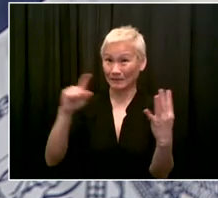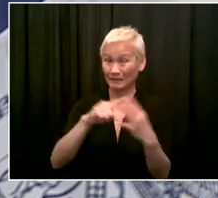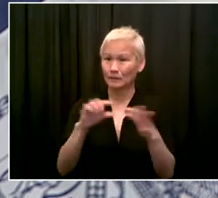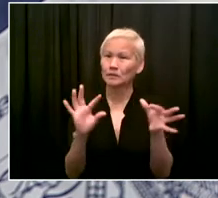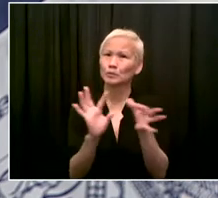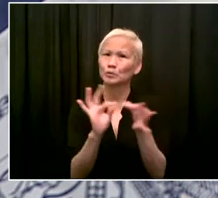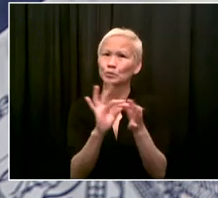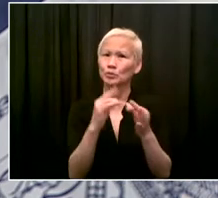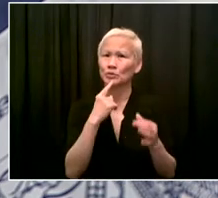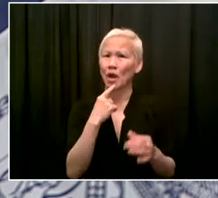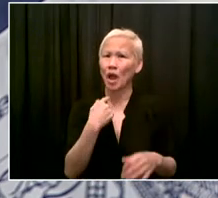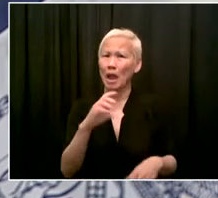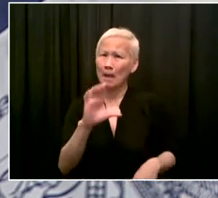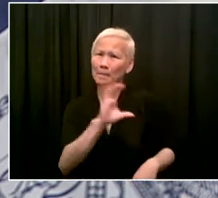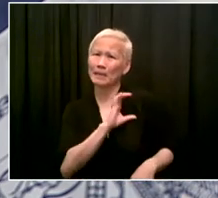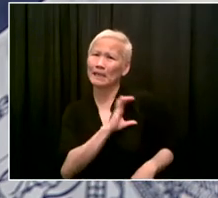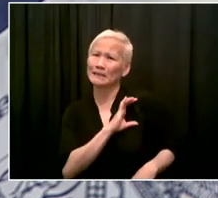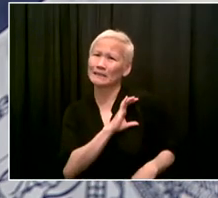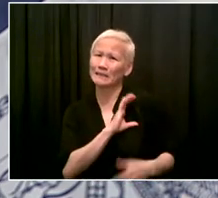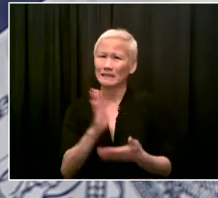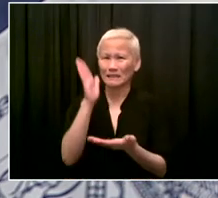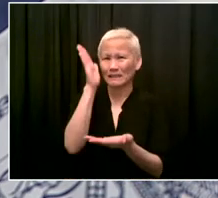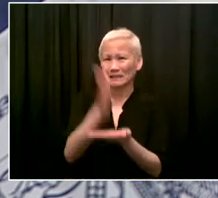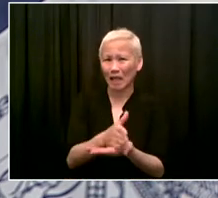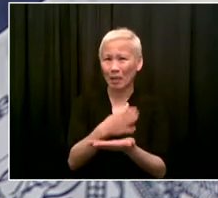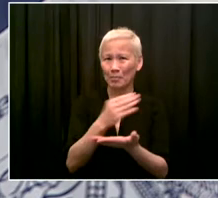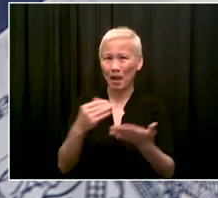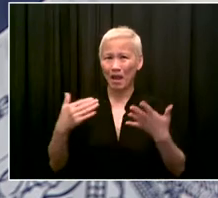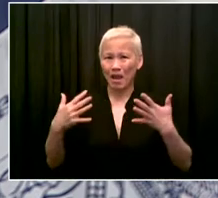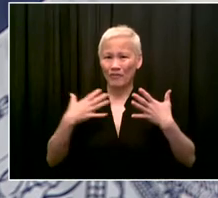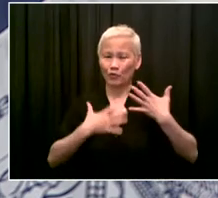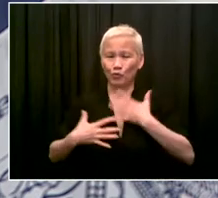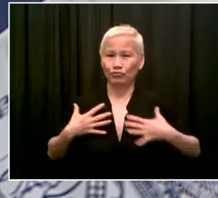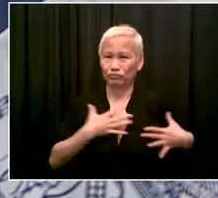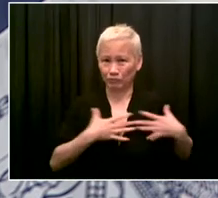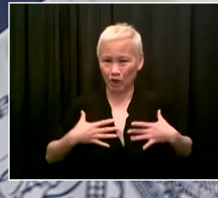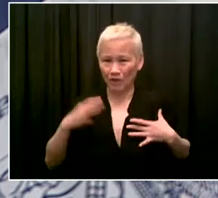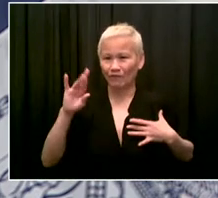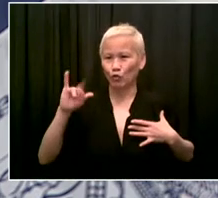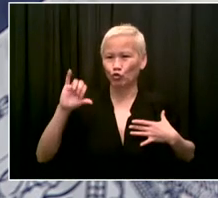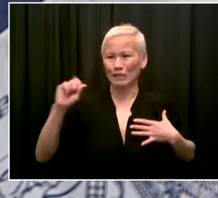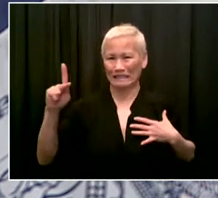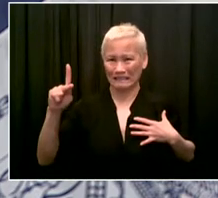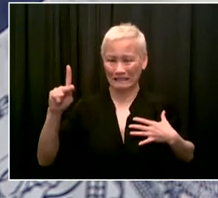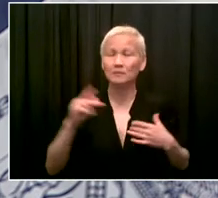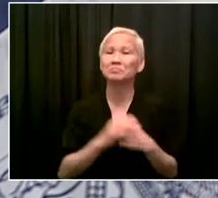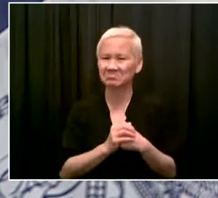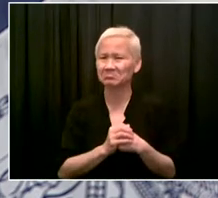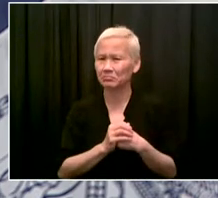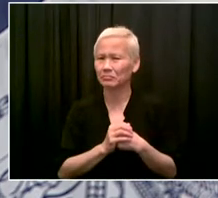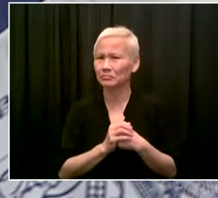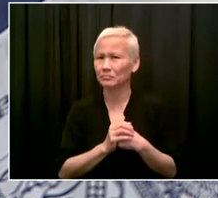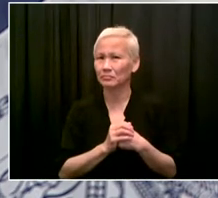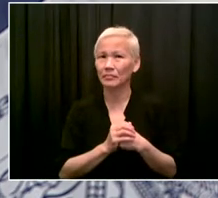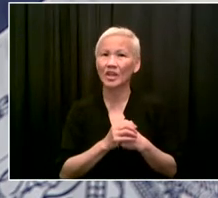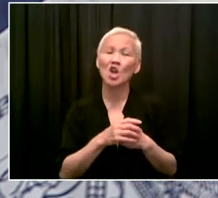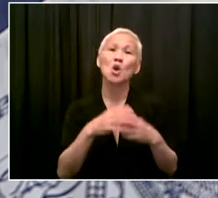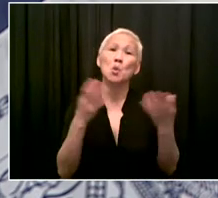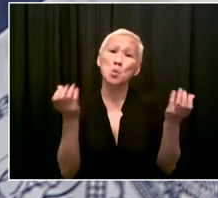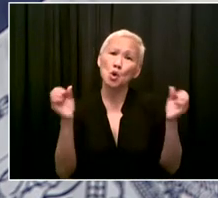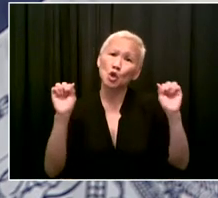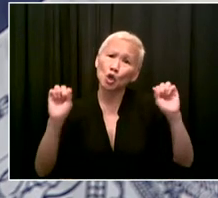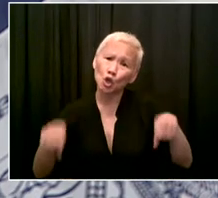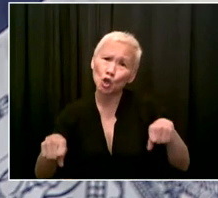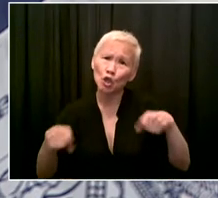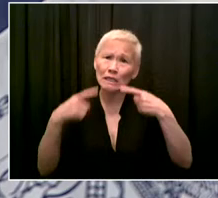signature part of your platform, along with universal pre-K. And I got to